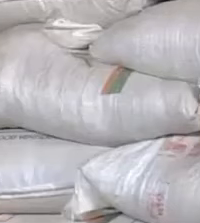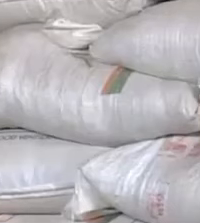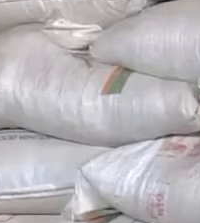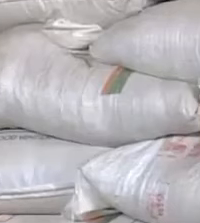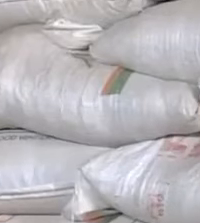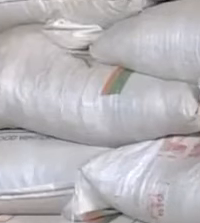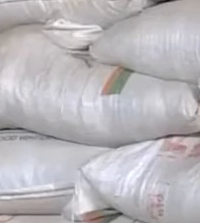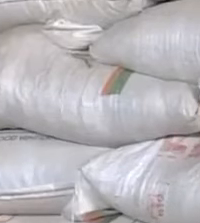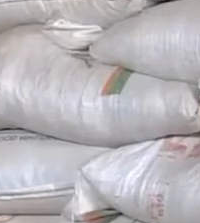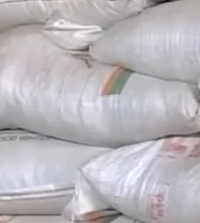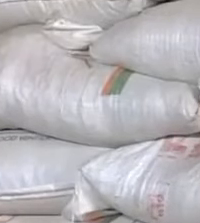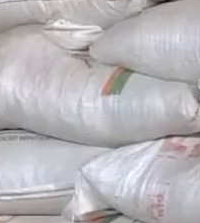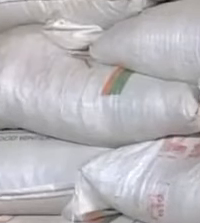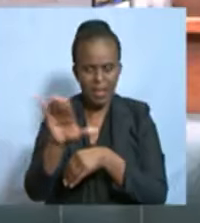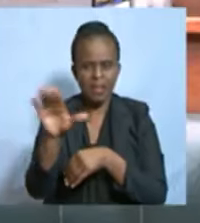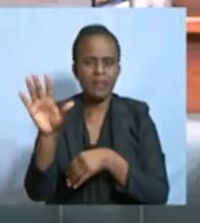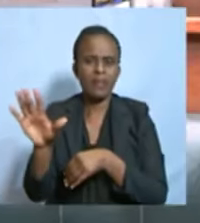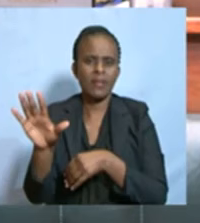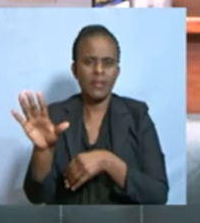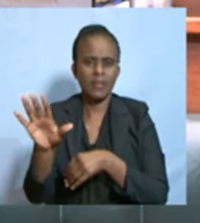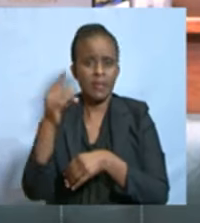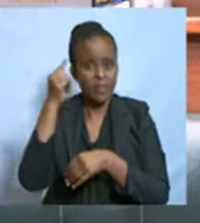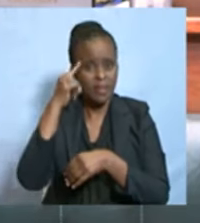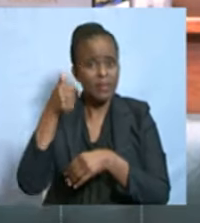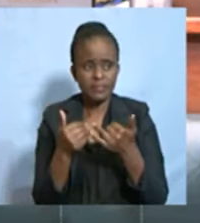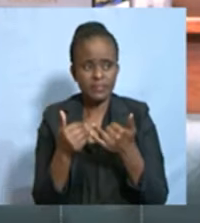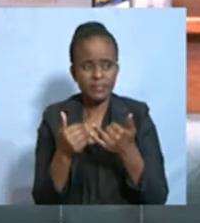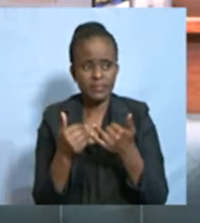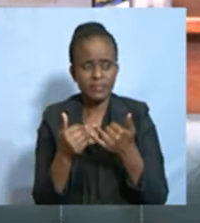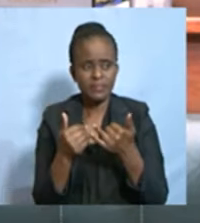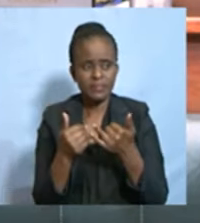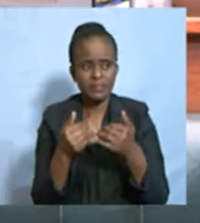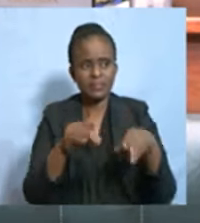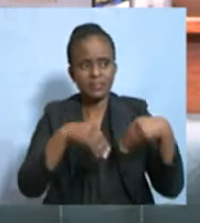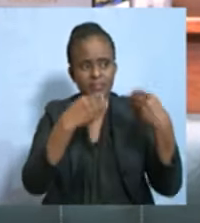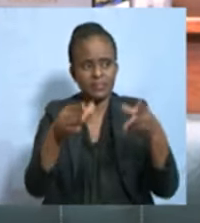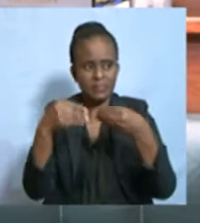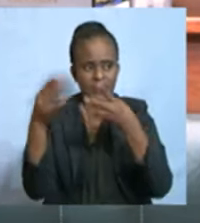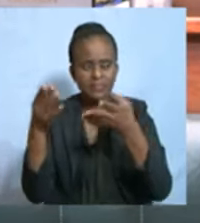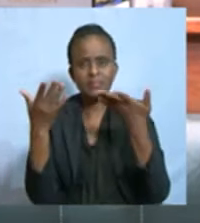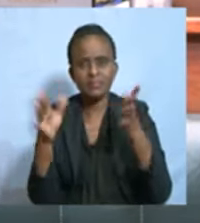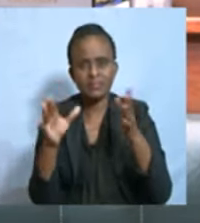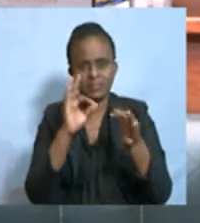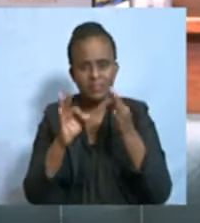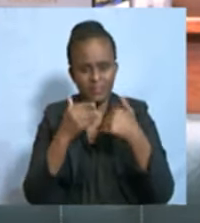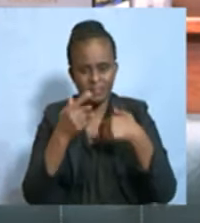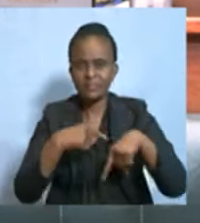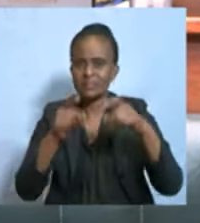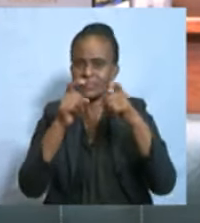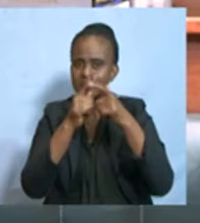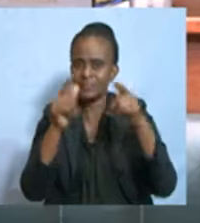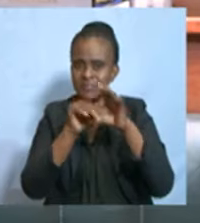distribution of fertilizer in the country. Government has distributed. If there is a challenge